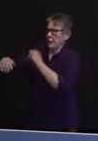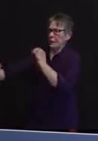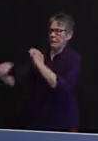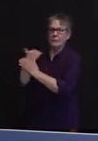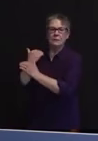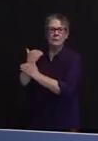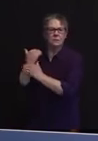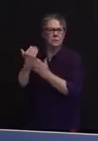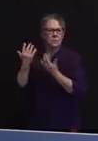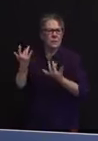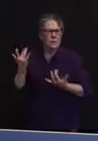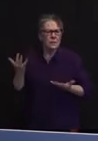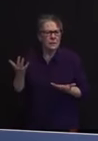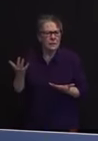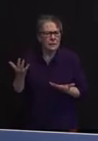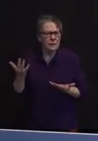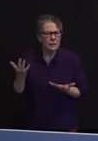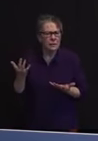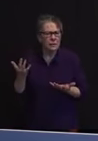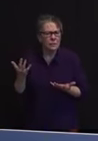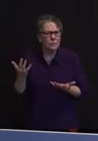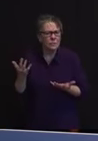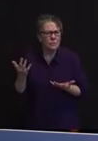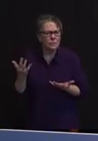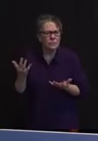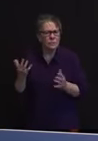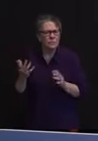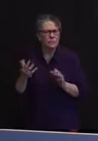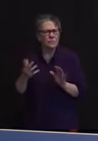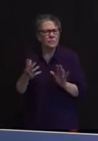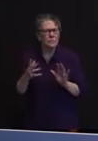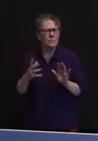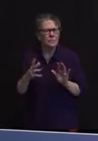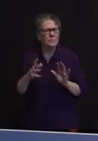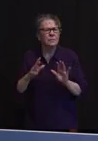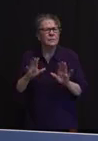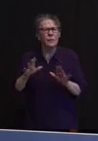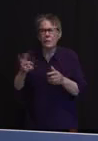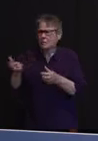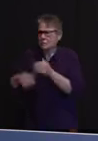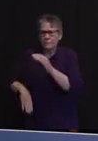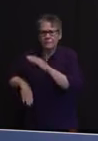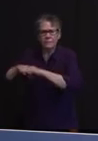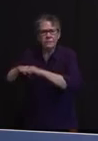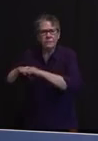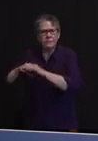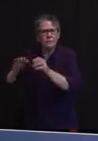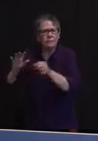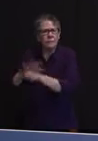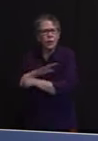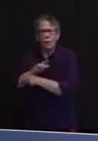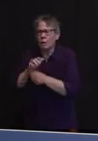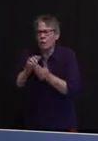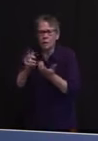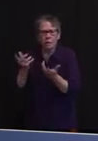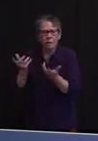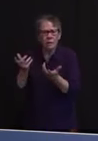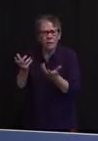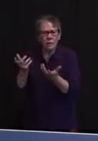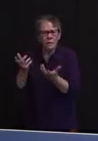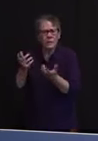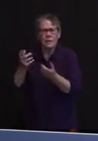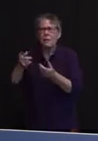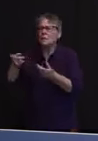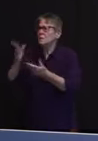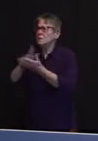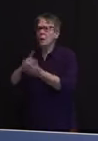now require a level of care that would not be appropriate in the field. They could be people that have come out